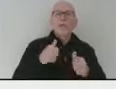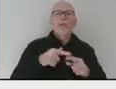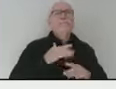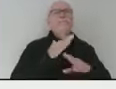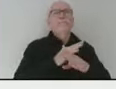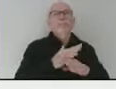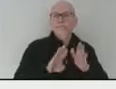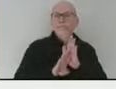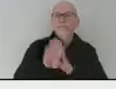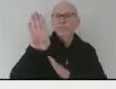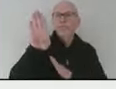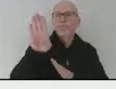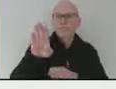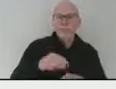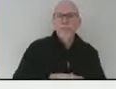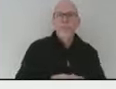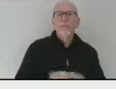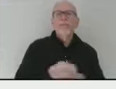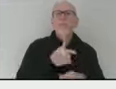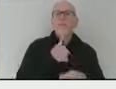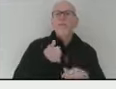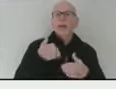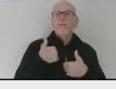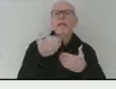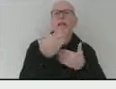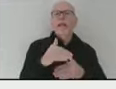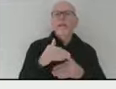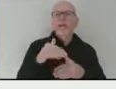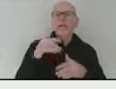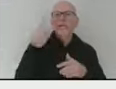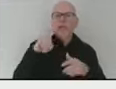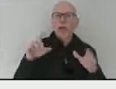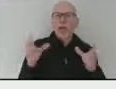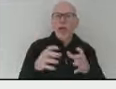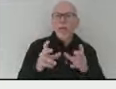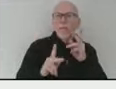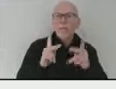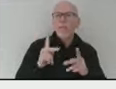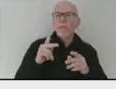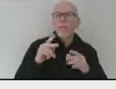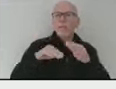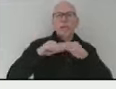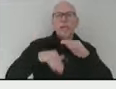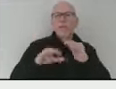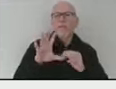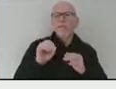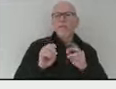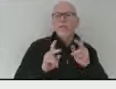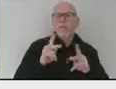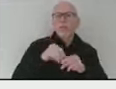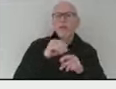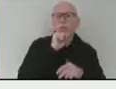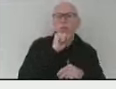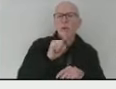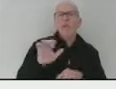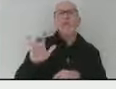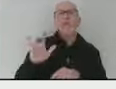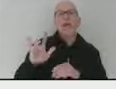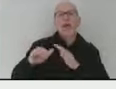experiencing. We've placed limitations on gatherings with no more than 50 in the orange and 25 in the